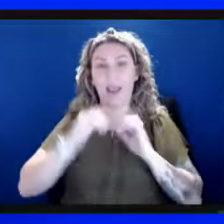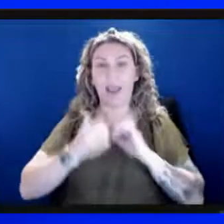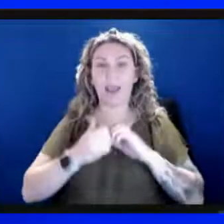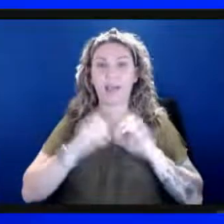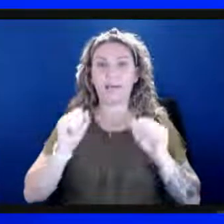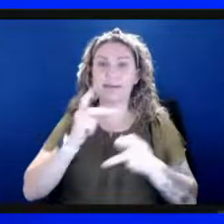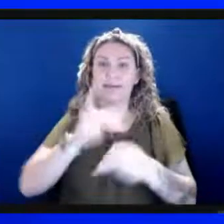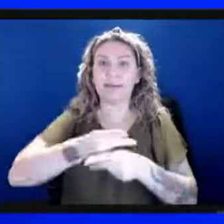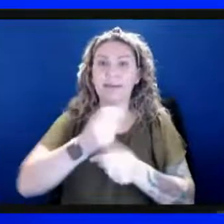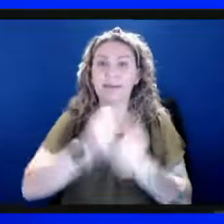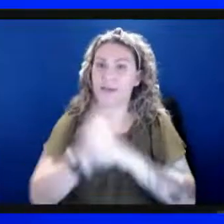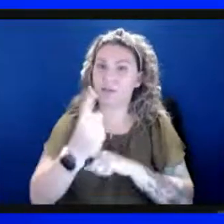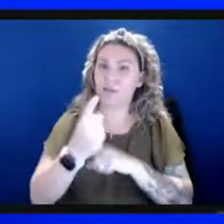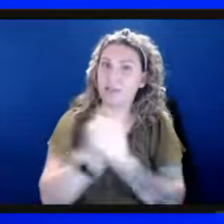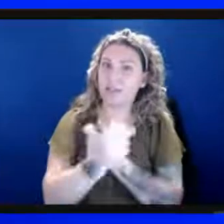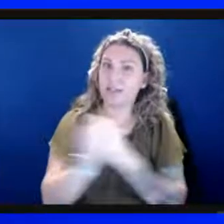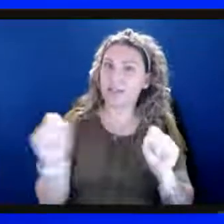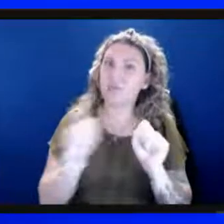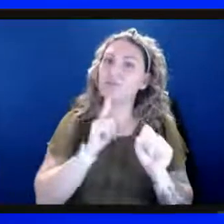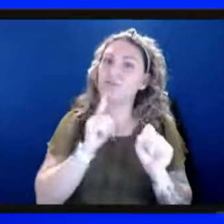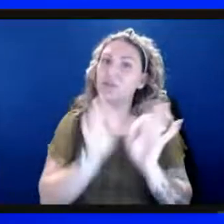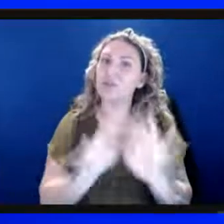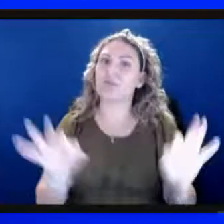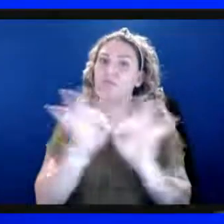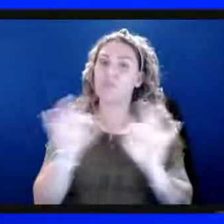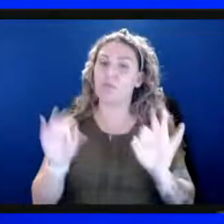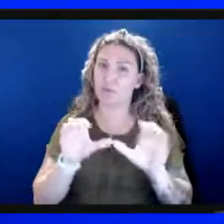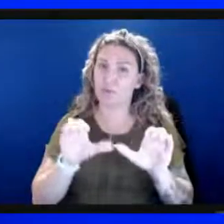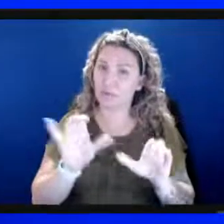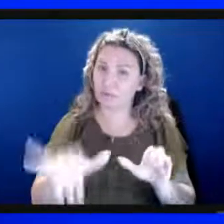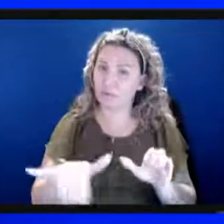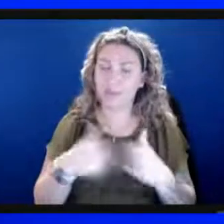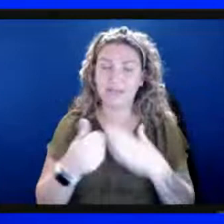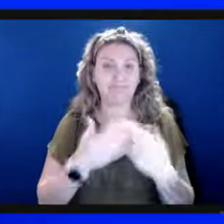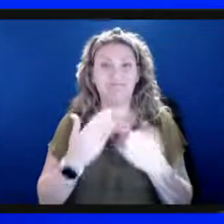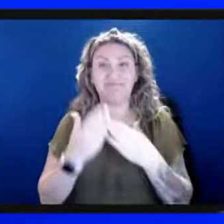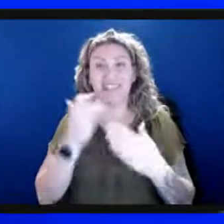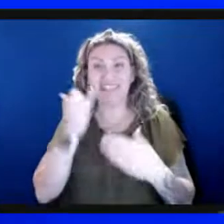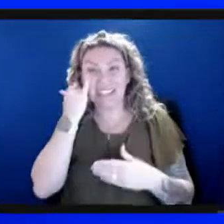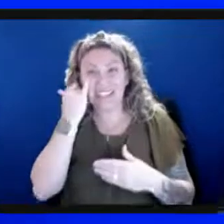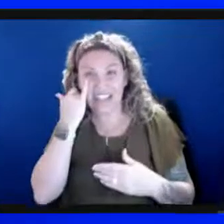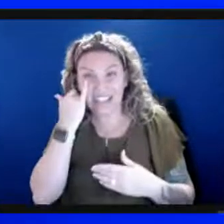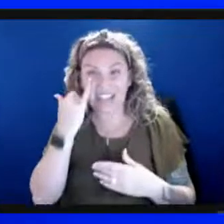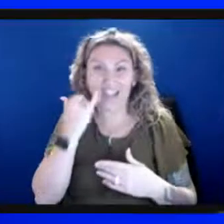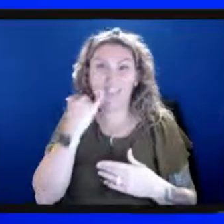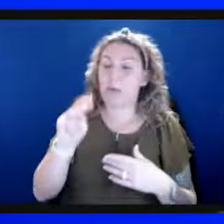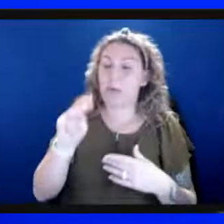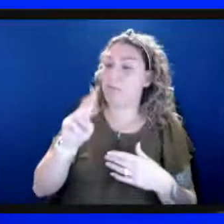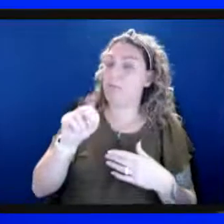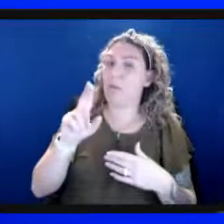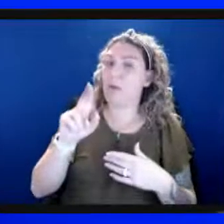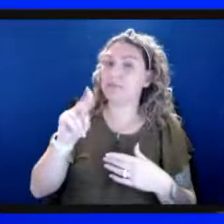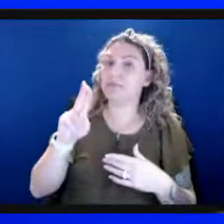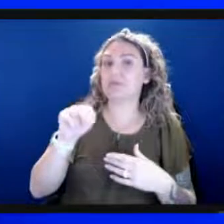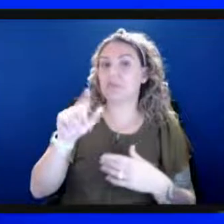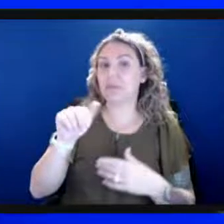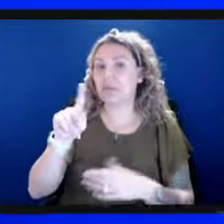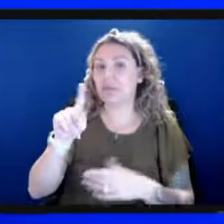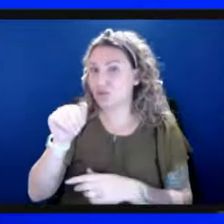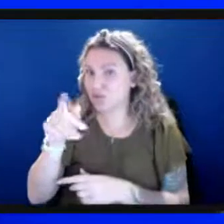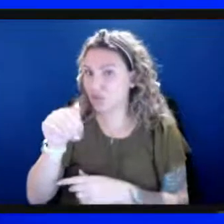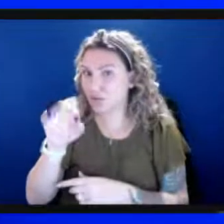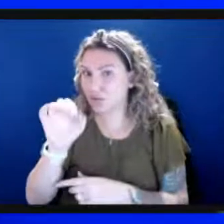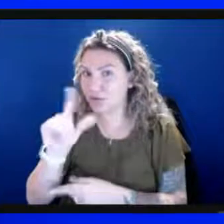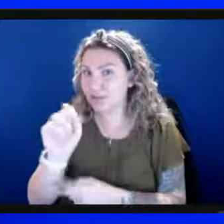everybody safe. So it's vitally important to do that, whether it's the mumps vaccine, polio vaccine. Now again with COVID as well, I think we need